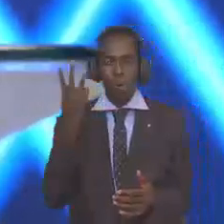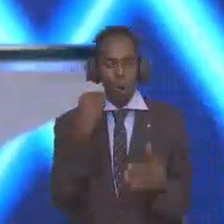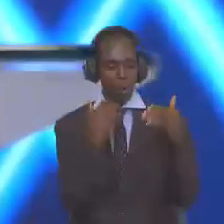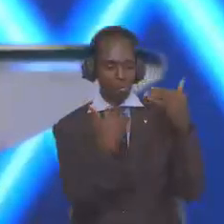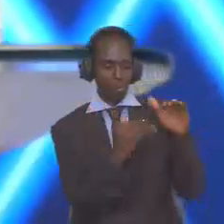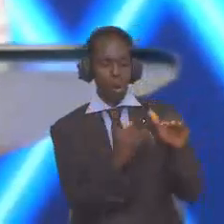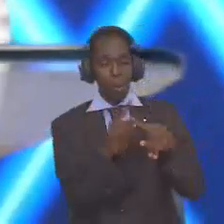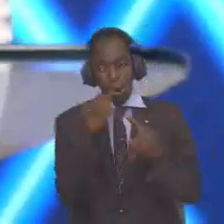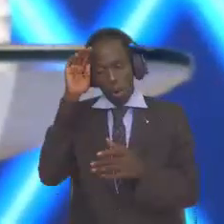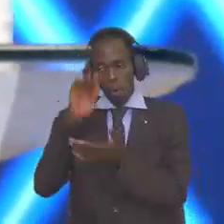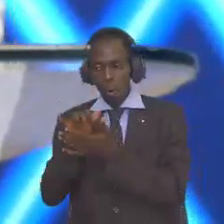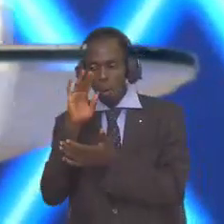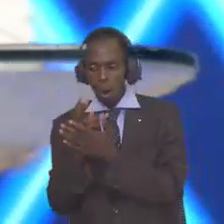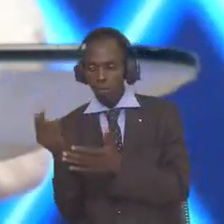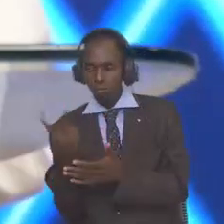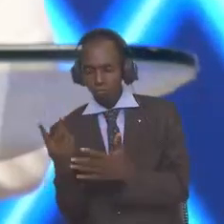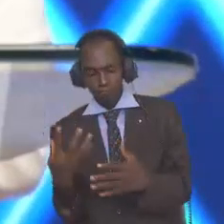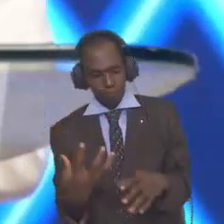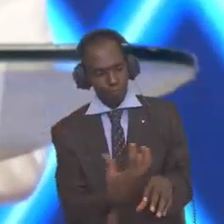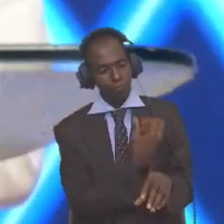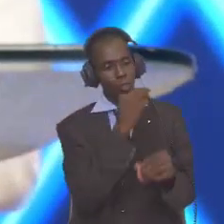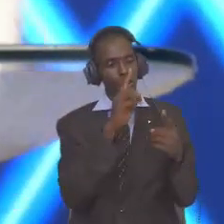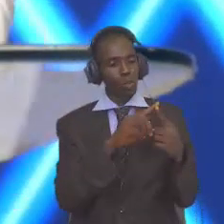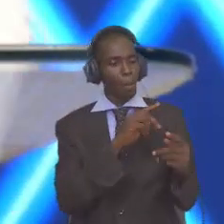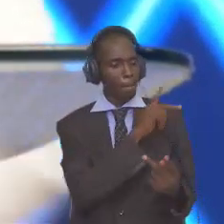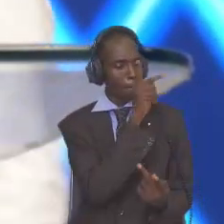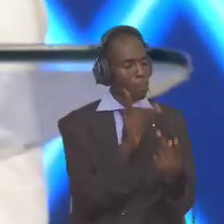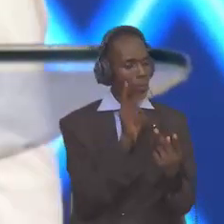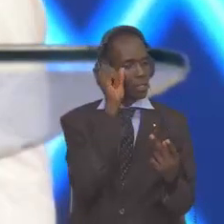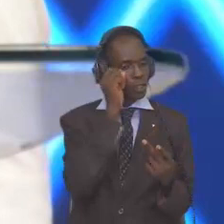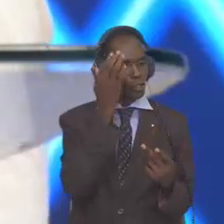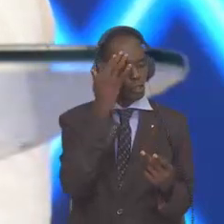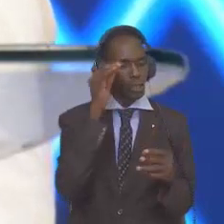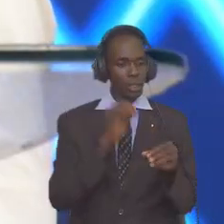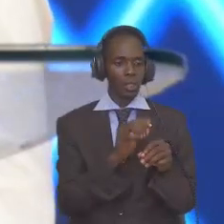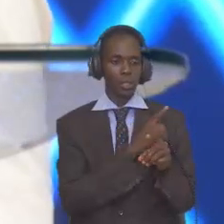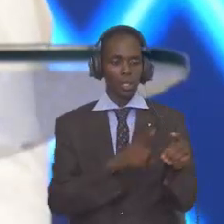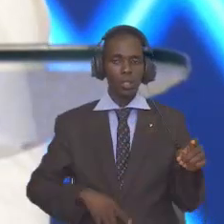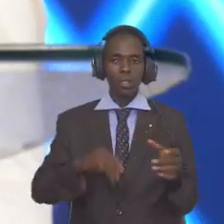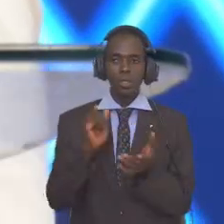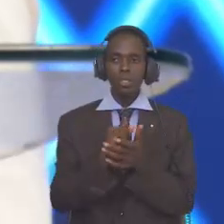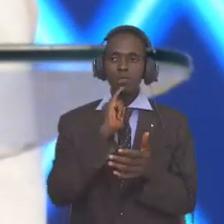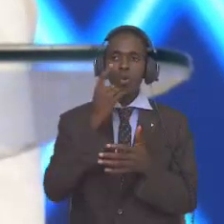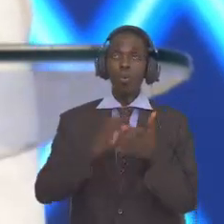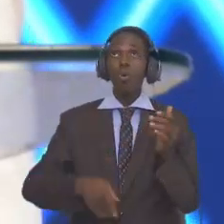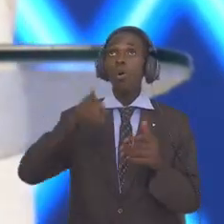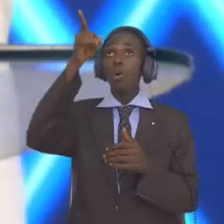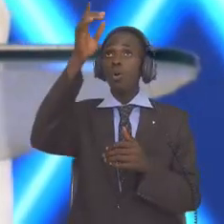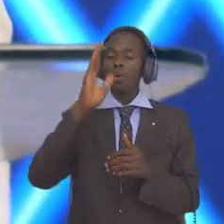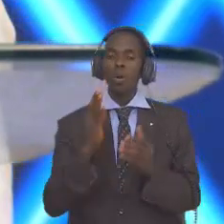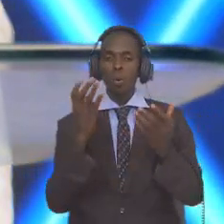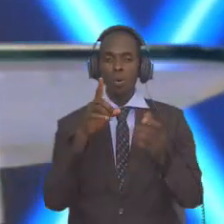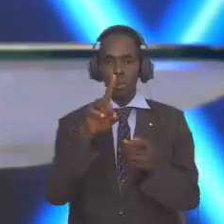they can perfect his knowledge in the Lord. That's what God is calling us to do. When you see other people,